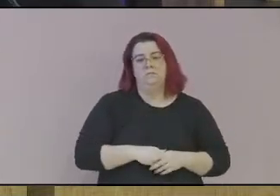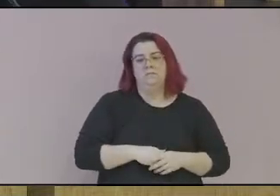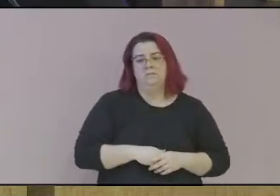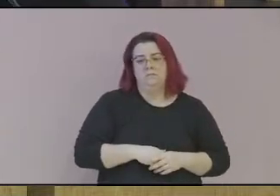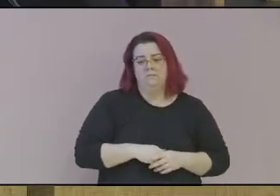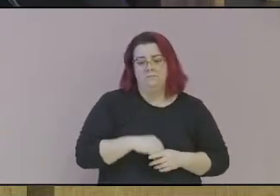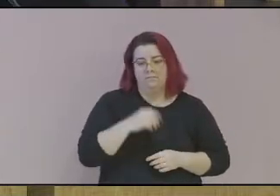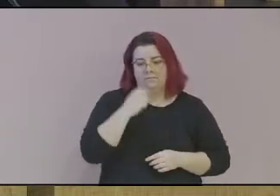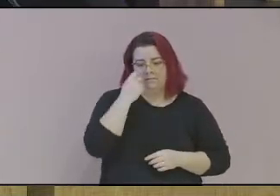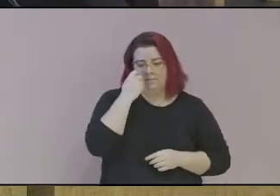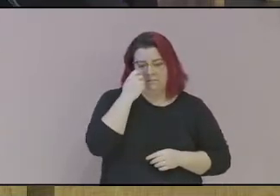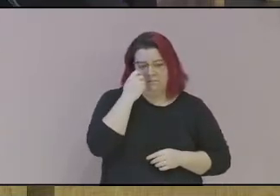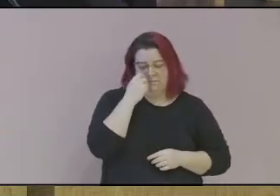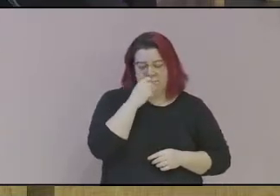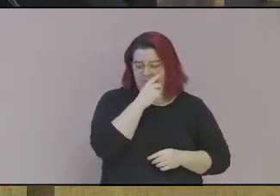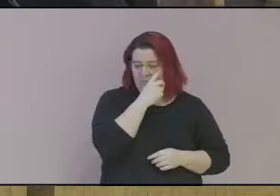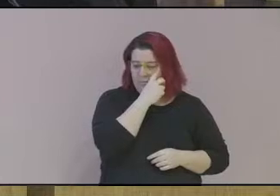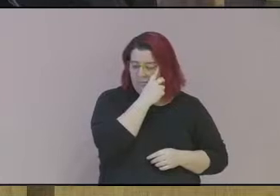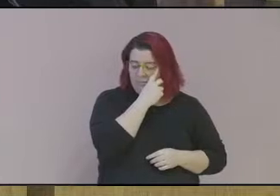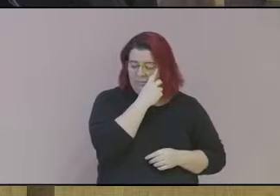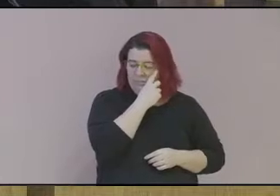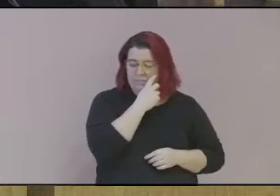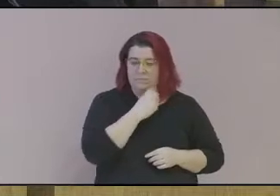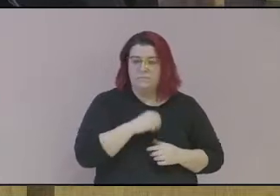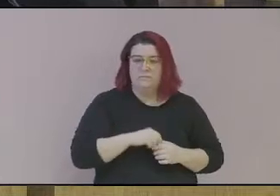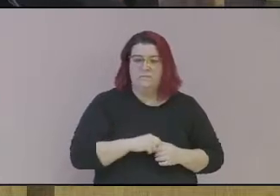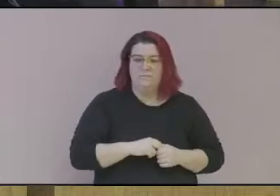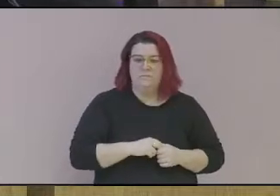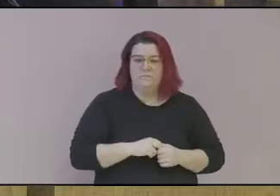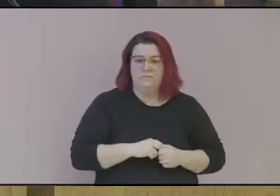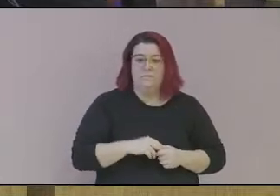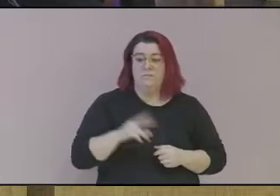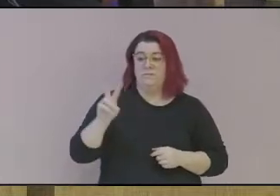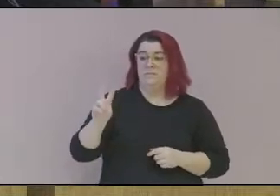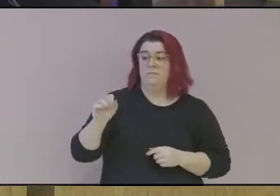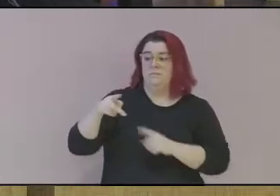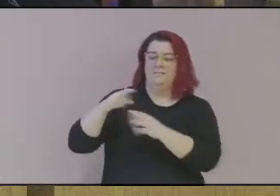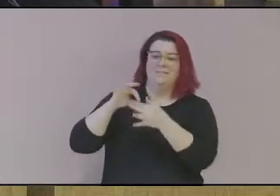that emergency room ICU stage.